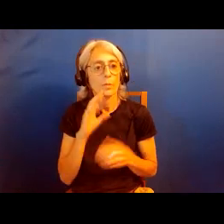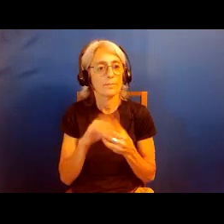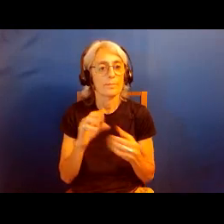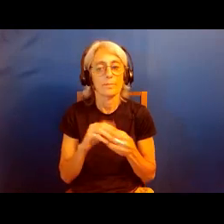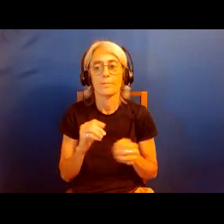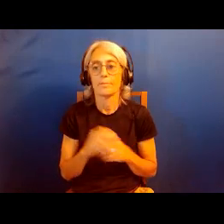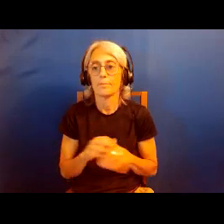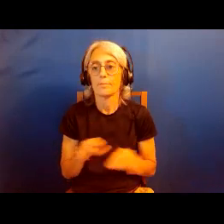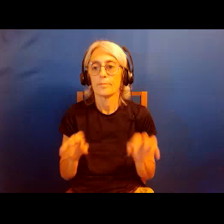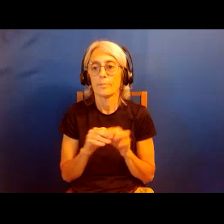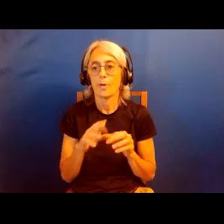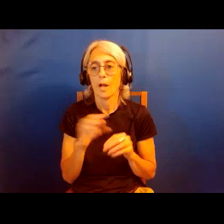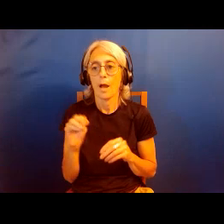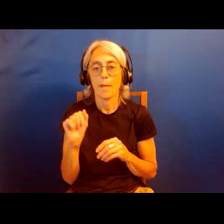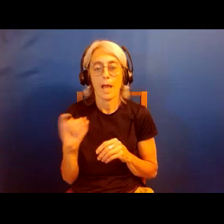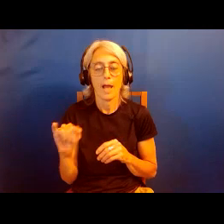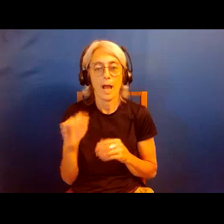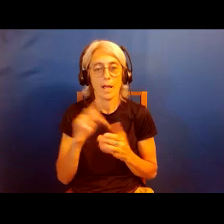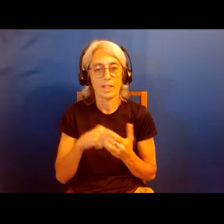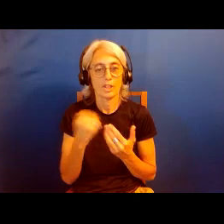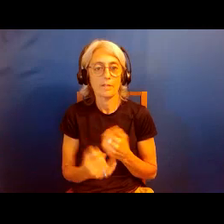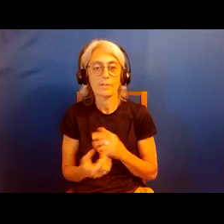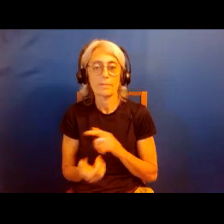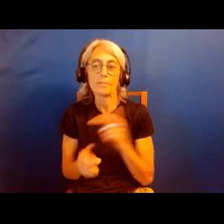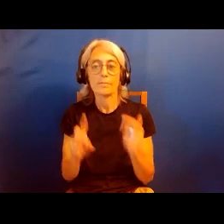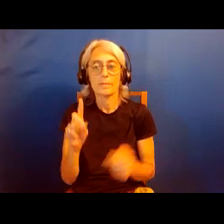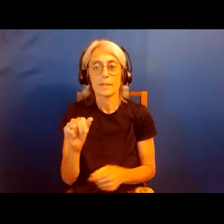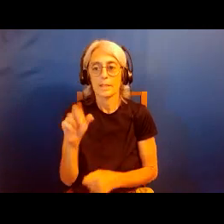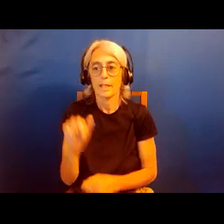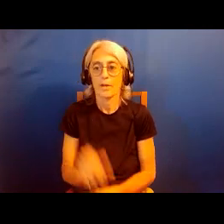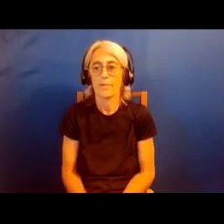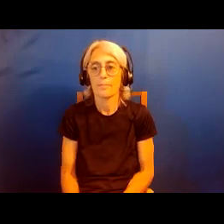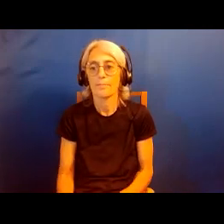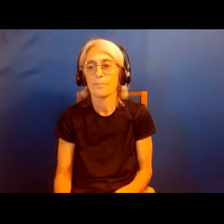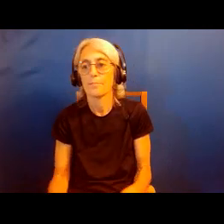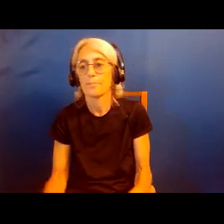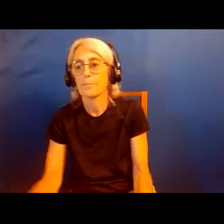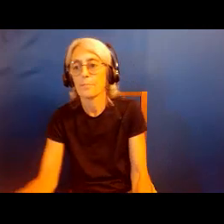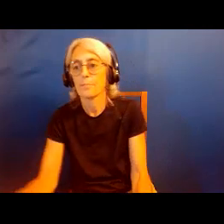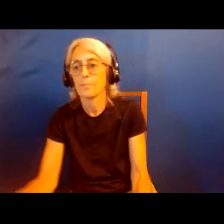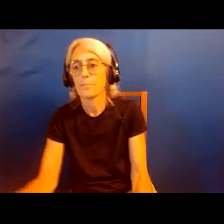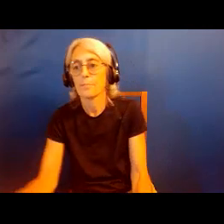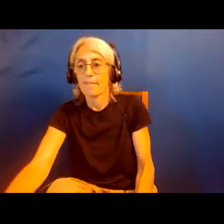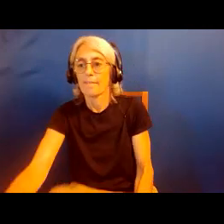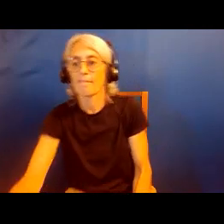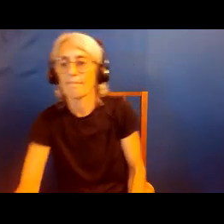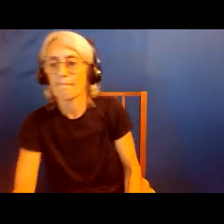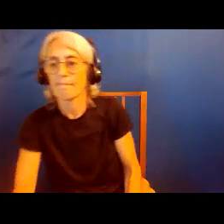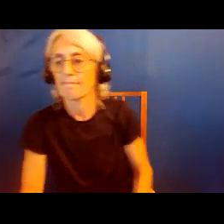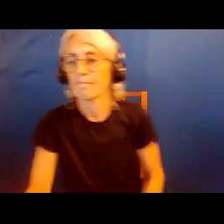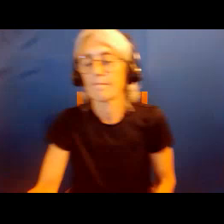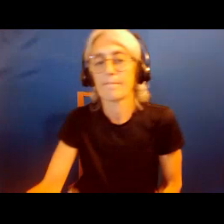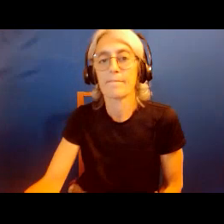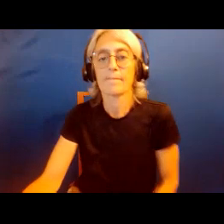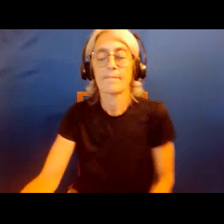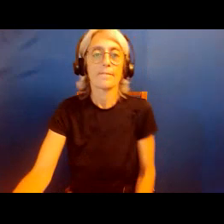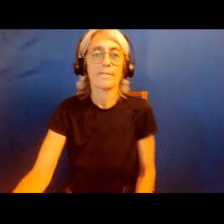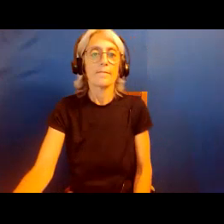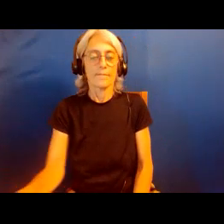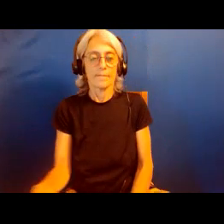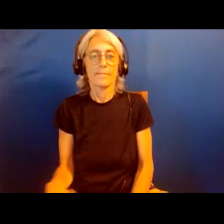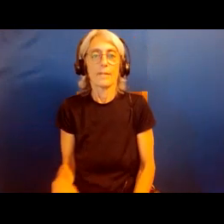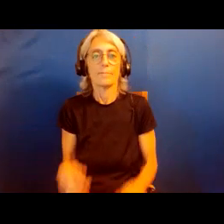AI initiatives. And with that, I'll turn it over to Dara. Thanks, Bridget. Good afternoon, Chair and Commissioners. My name is Dara Wheeler, and I am the